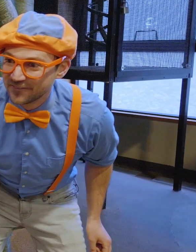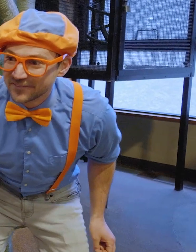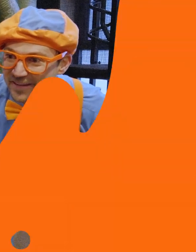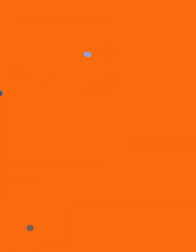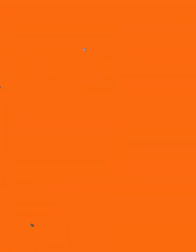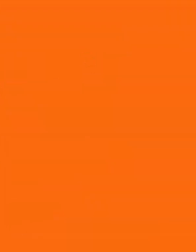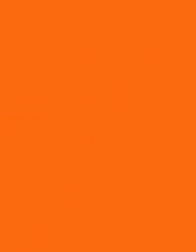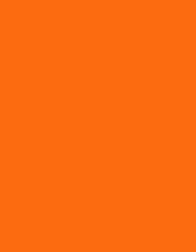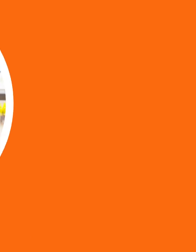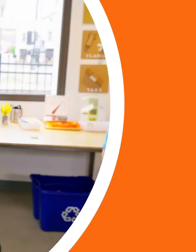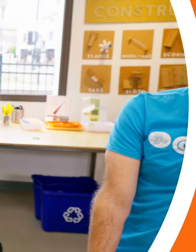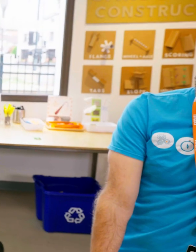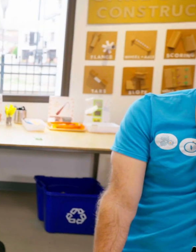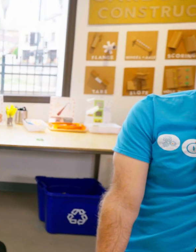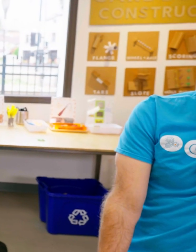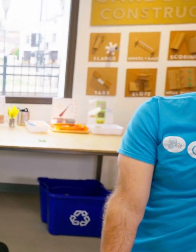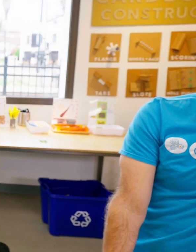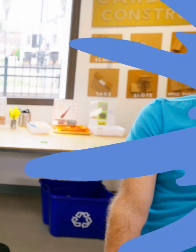make learning fun.